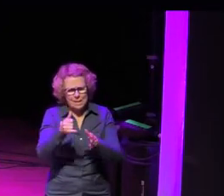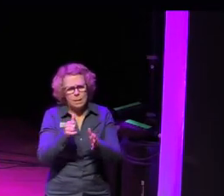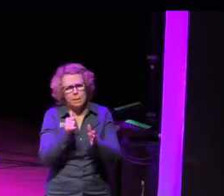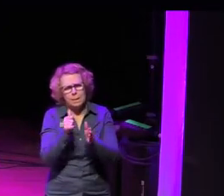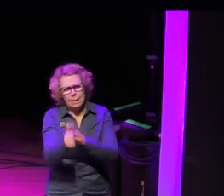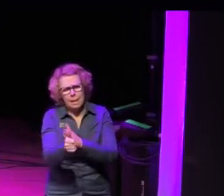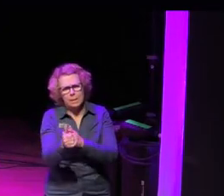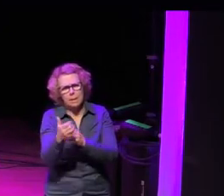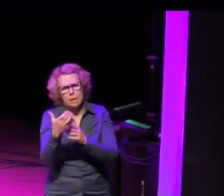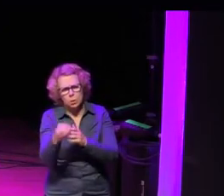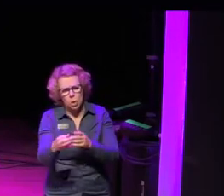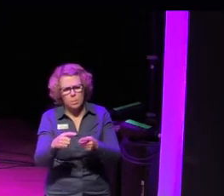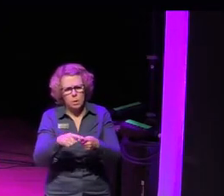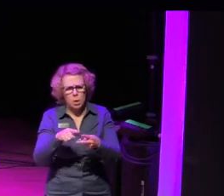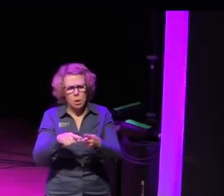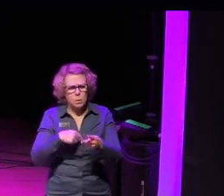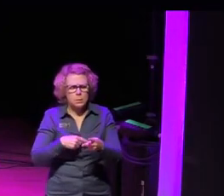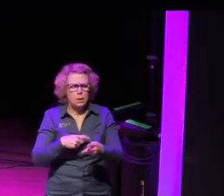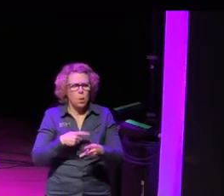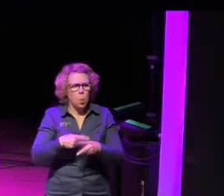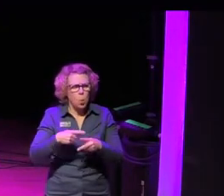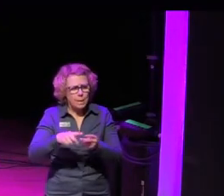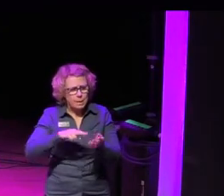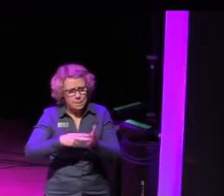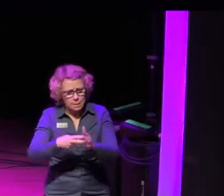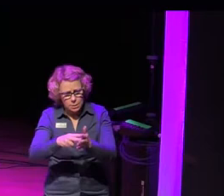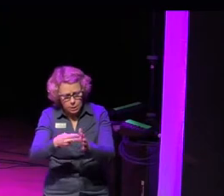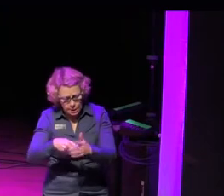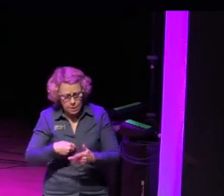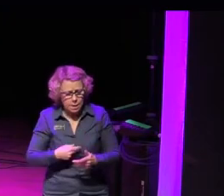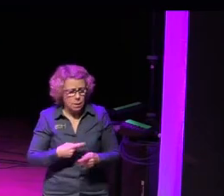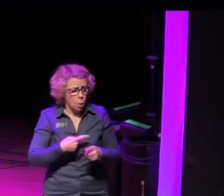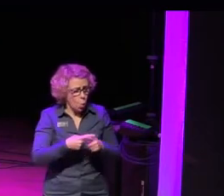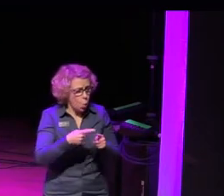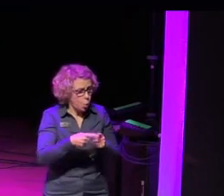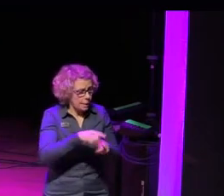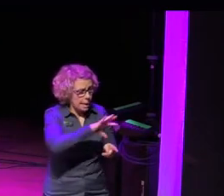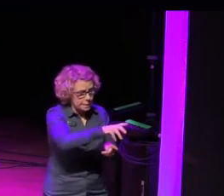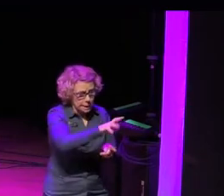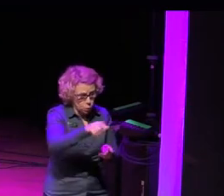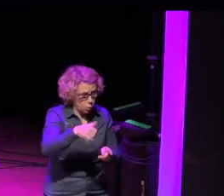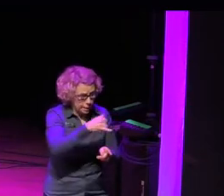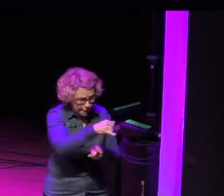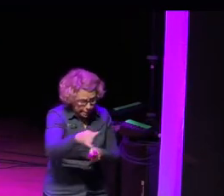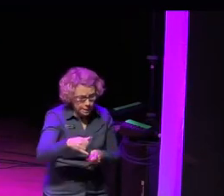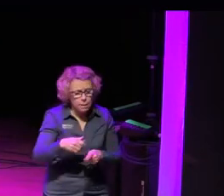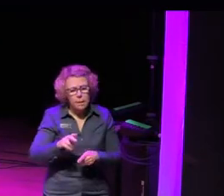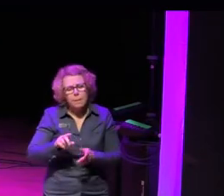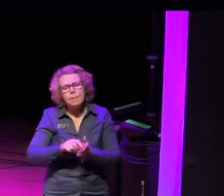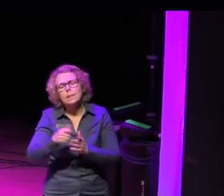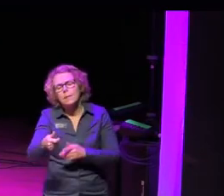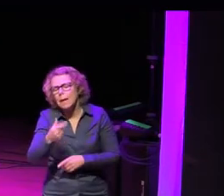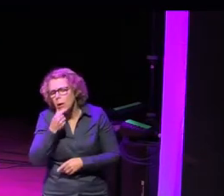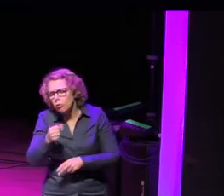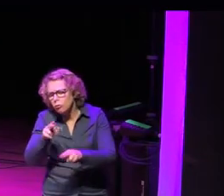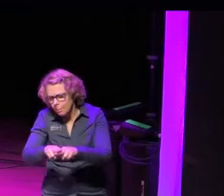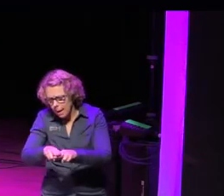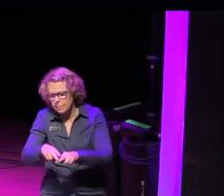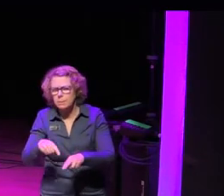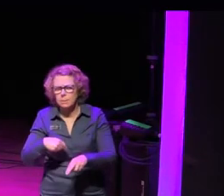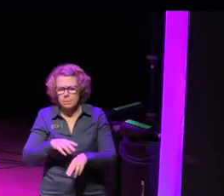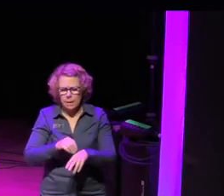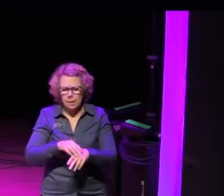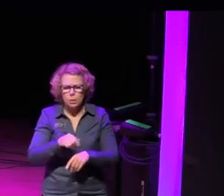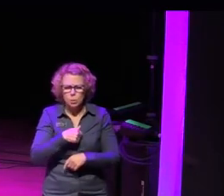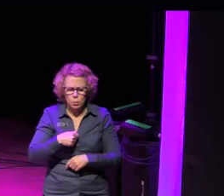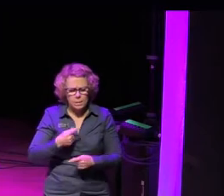to devise a number of strategies throughout the different sectors. Next week in Lund, we are convening an international roundtable